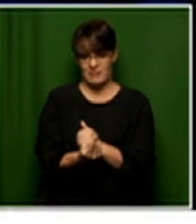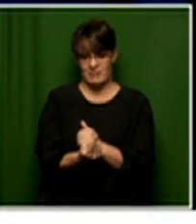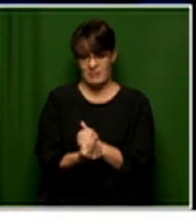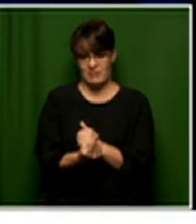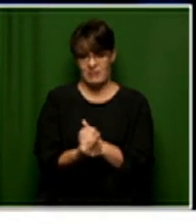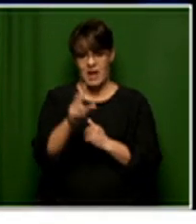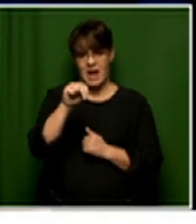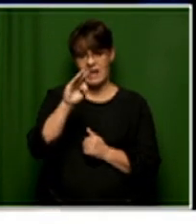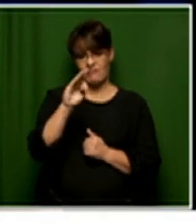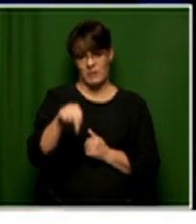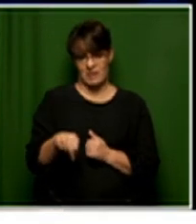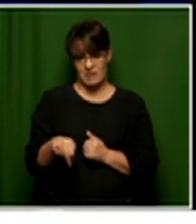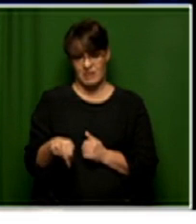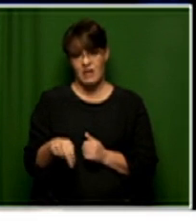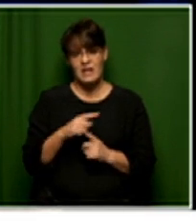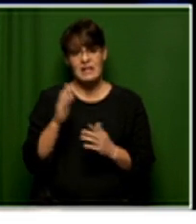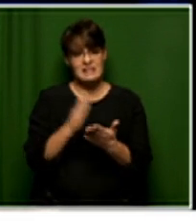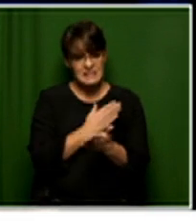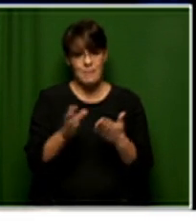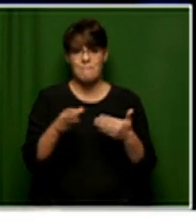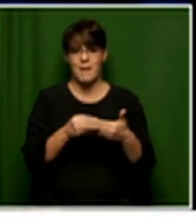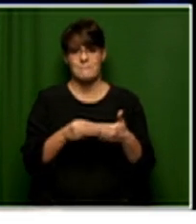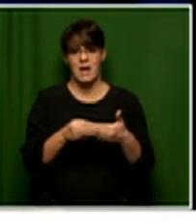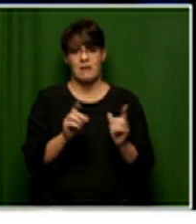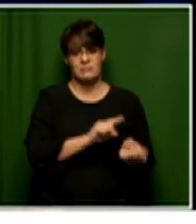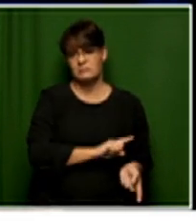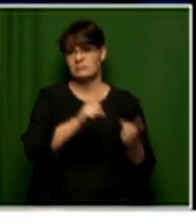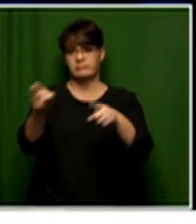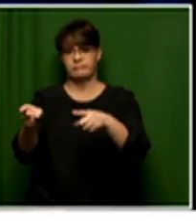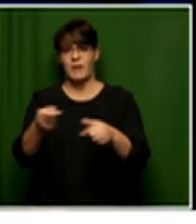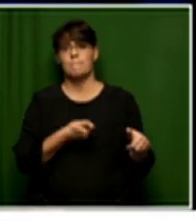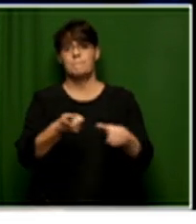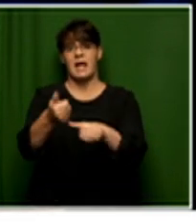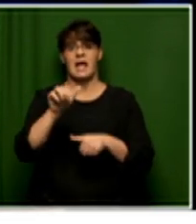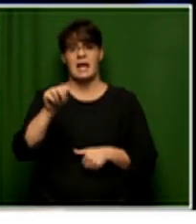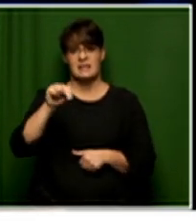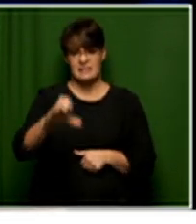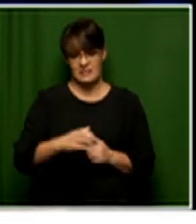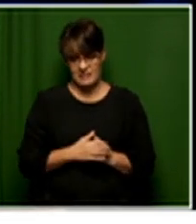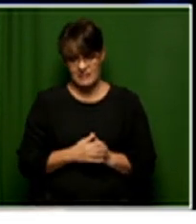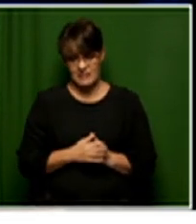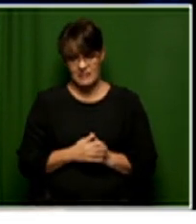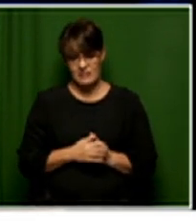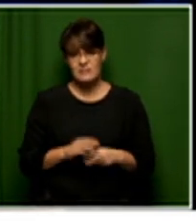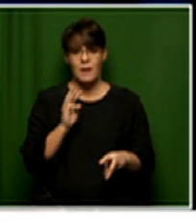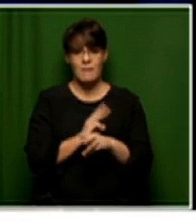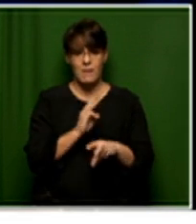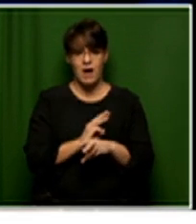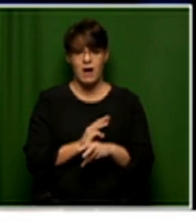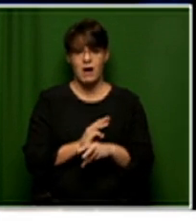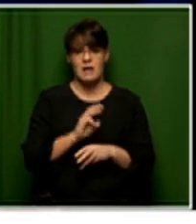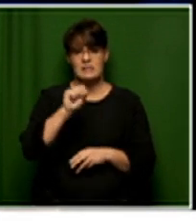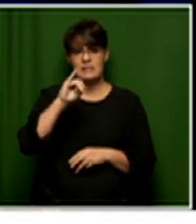now to the NFP, now that some of the members of the NFP have gone back to the ANC. And since Mama Kwazam